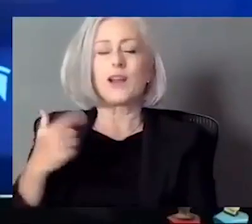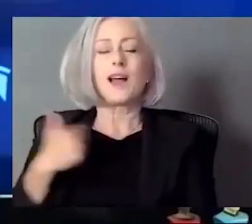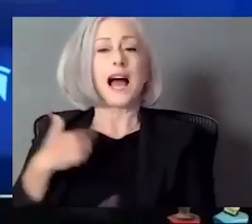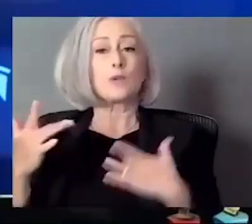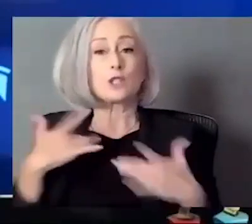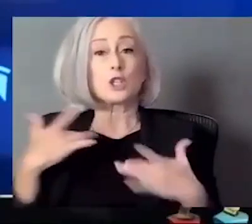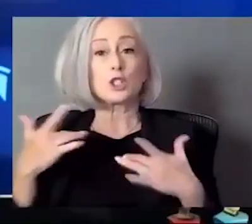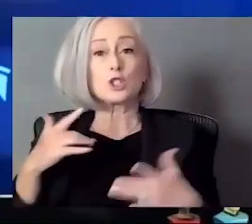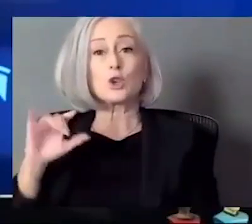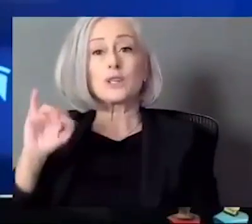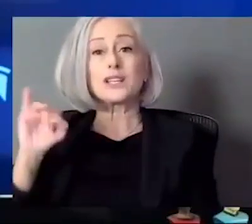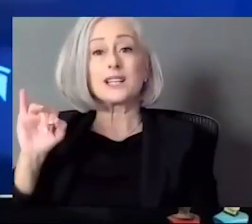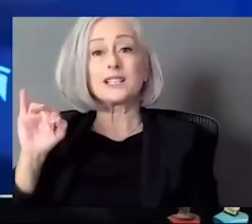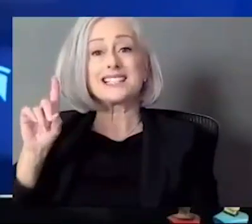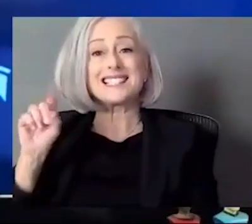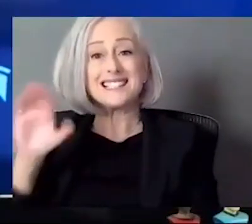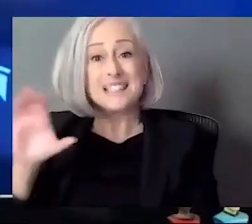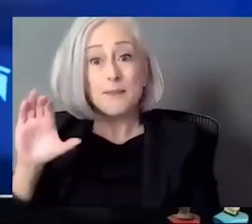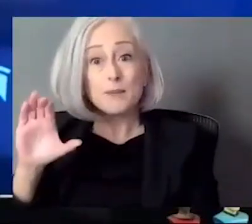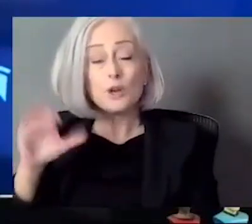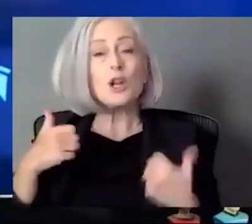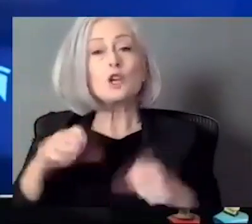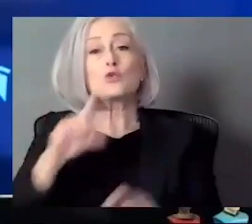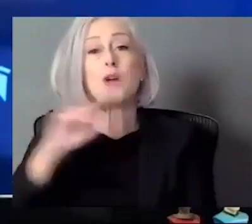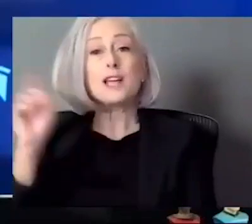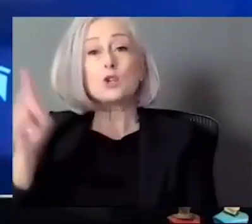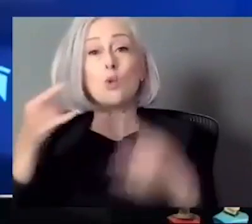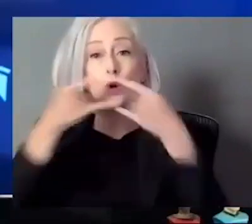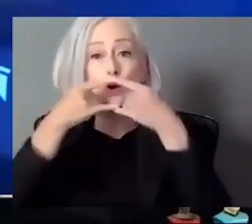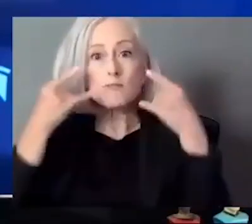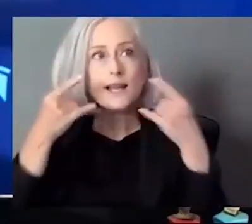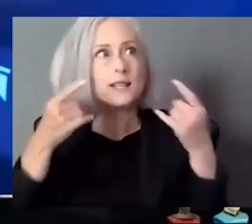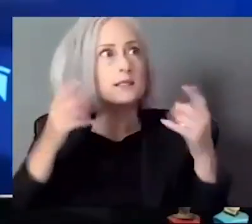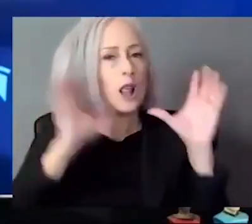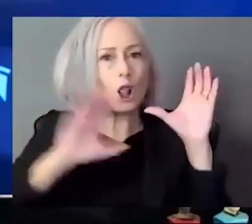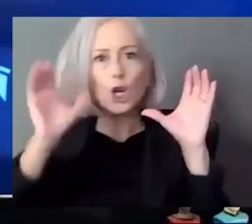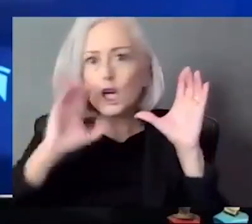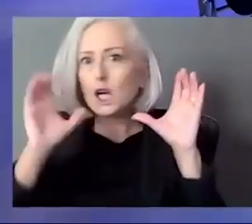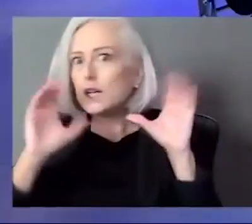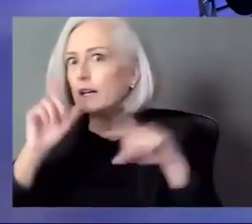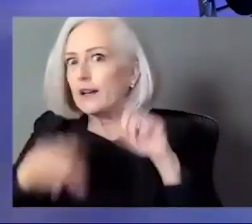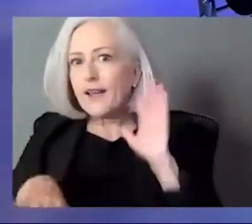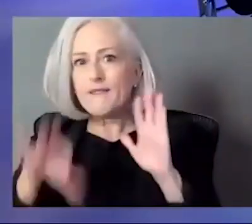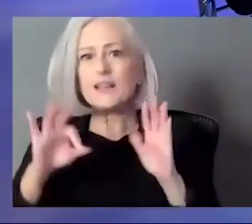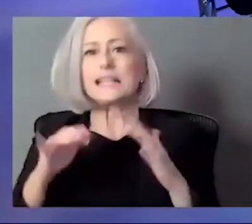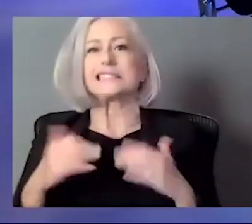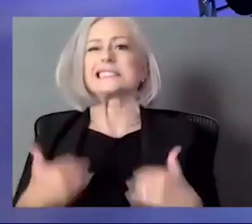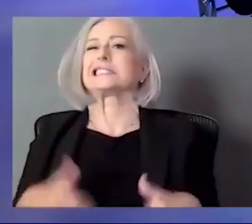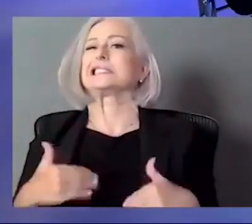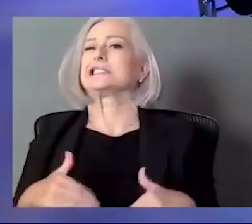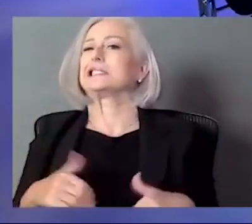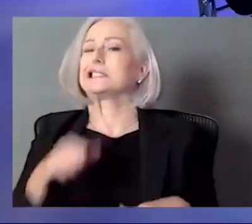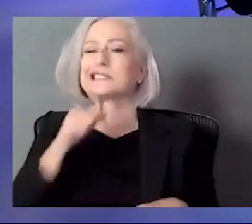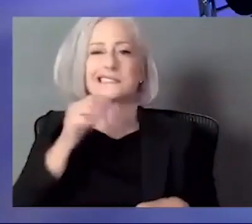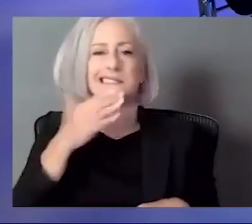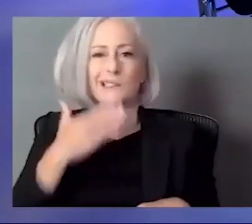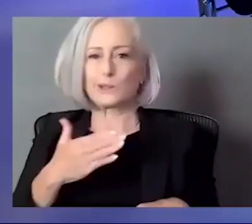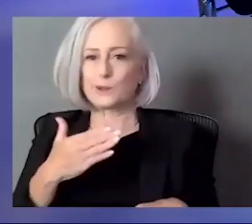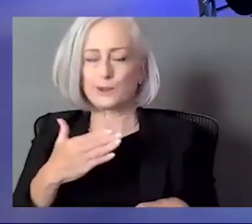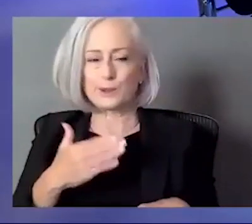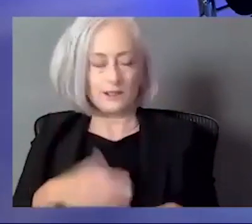order some masks. You couldn't find them. I was like, oh, this is not good. Not good. Okay, so, and I've had a chance to talk with a